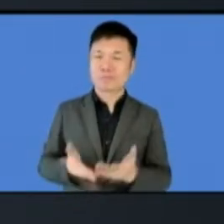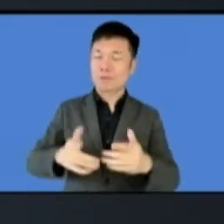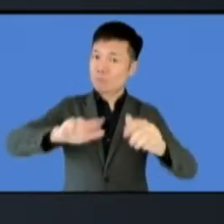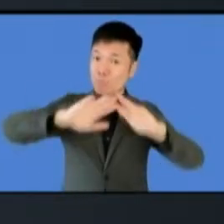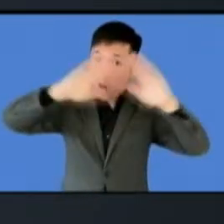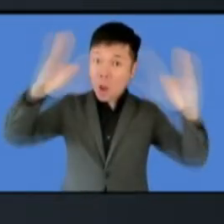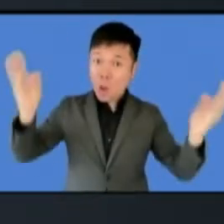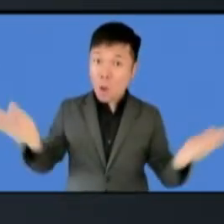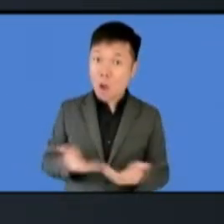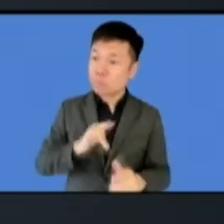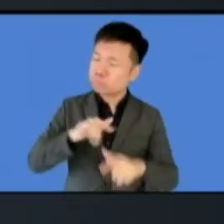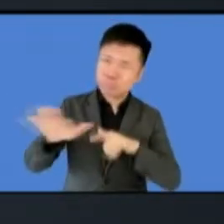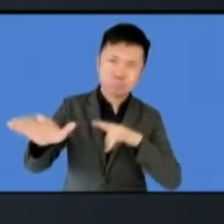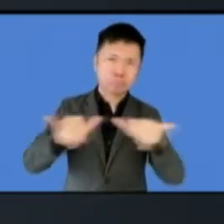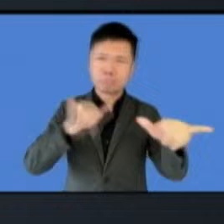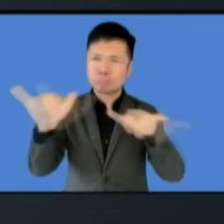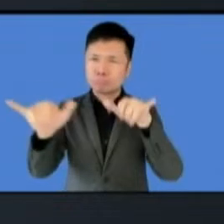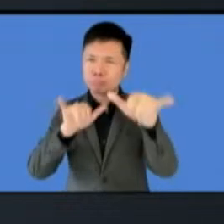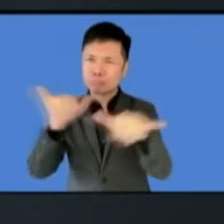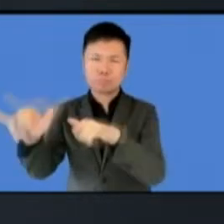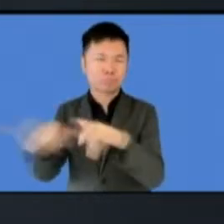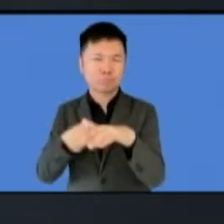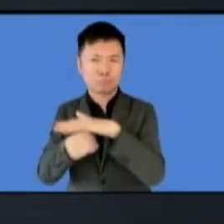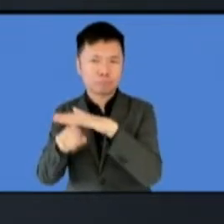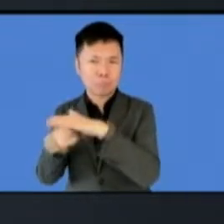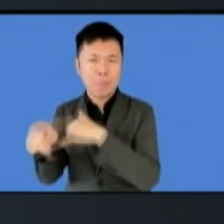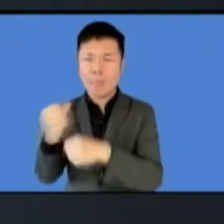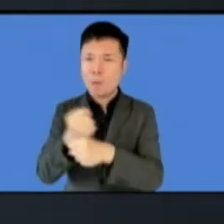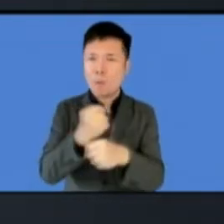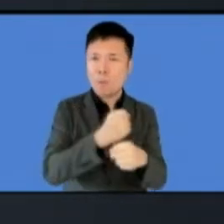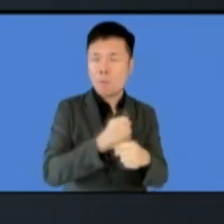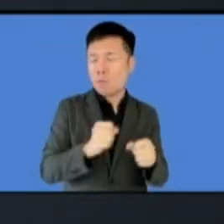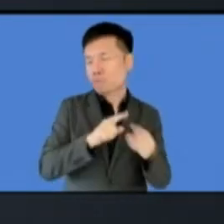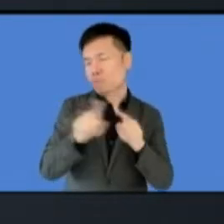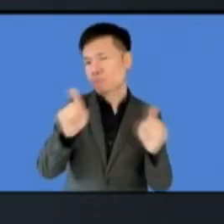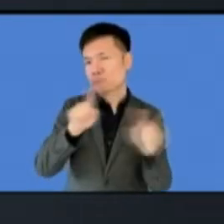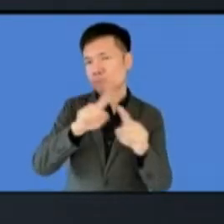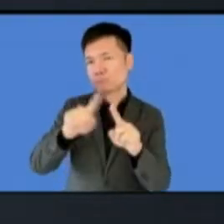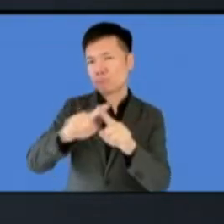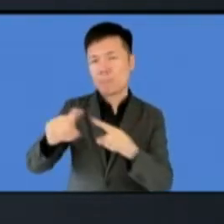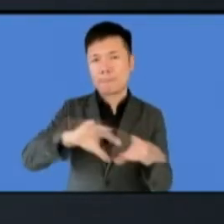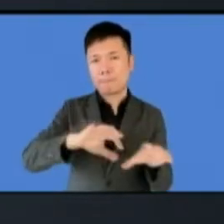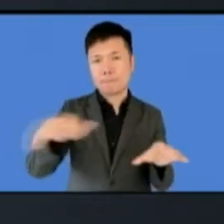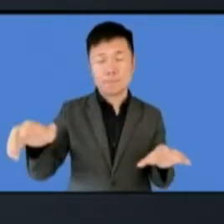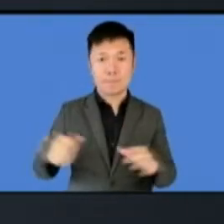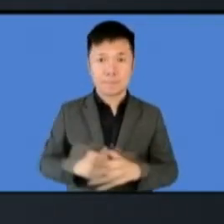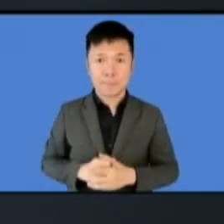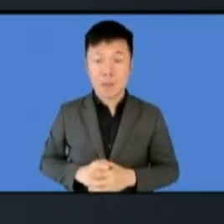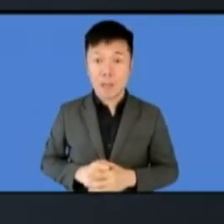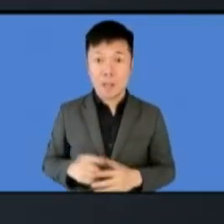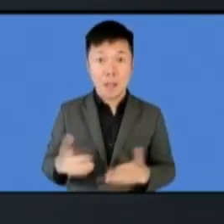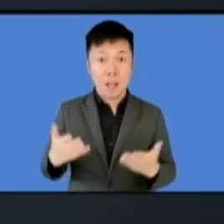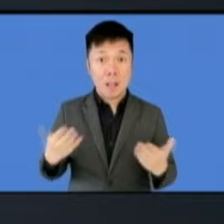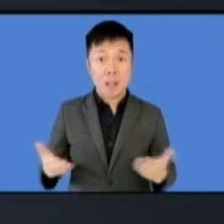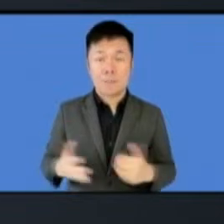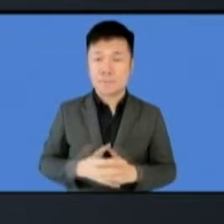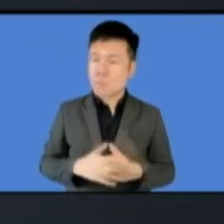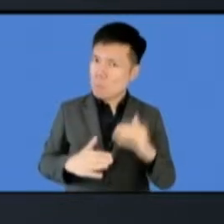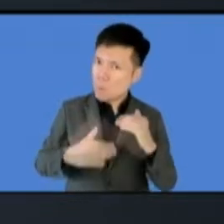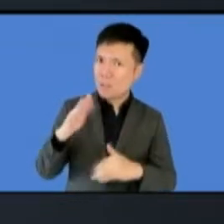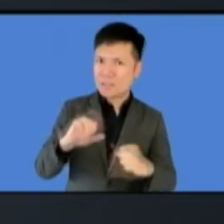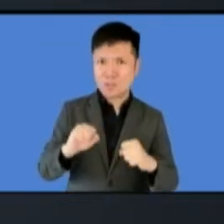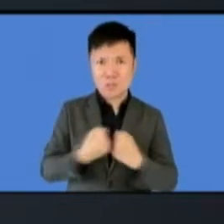internationally, but also within a country, so people mobile. Oh, that would create a lot of challenge